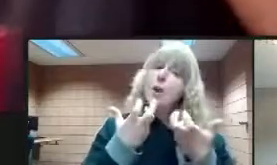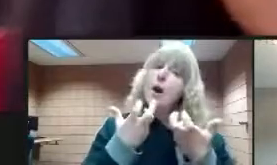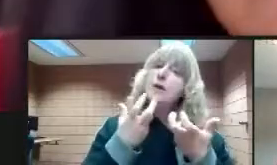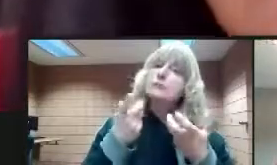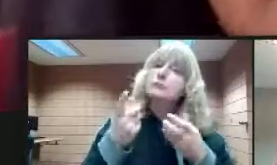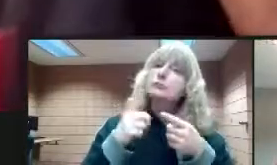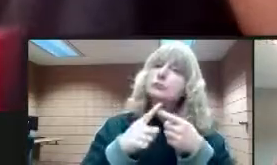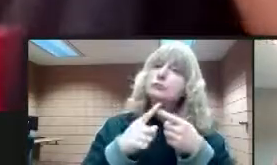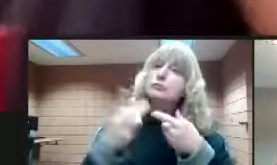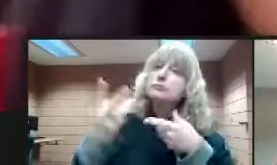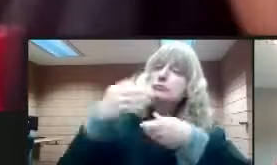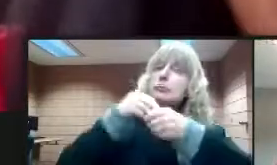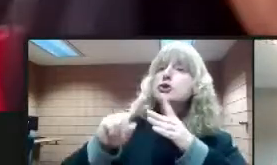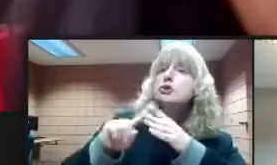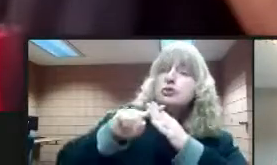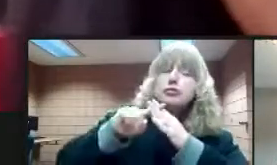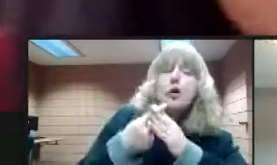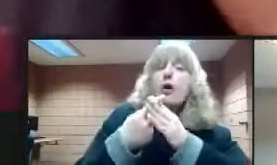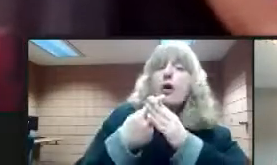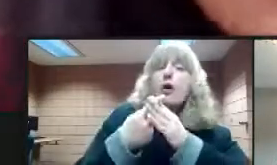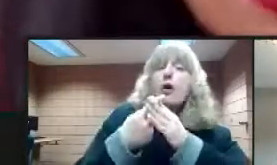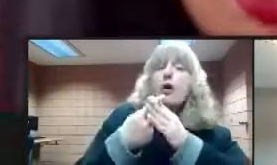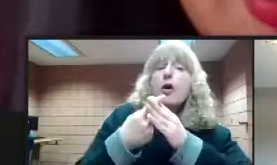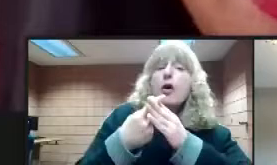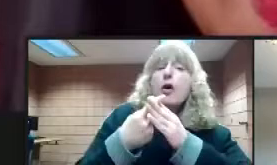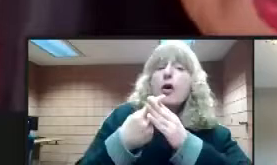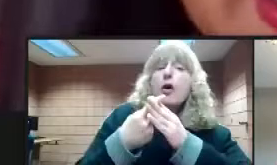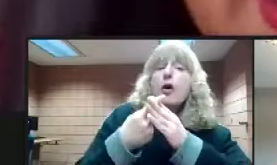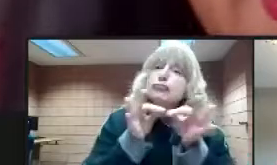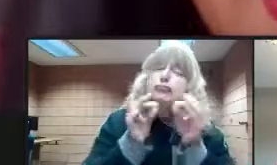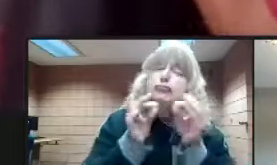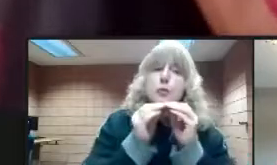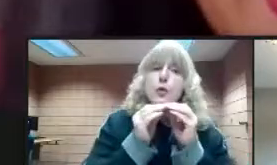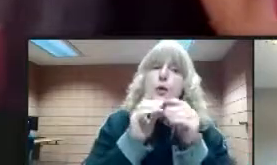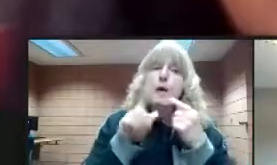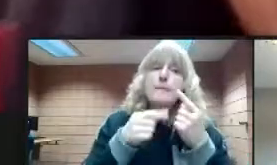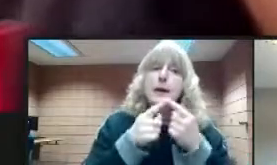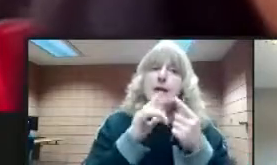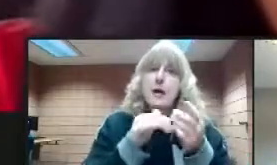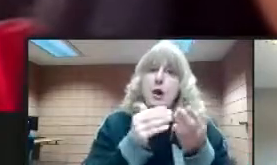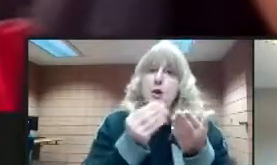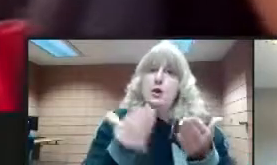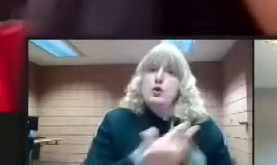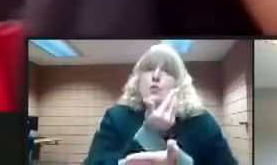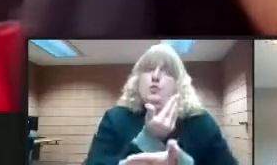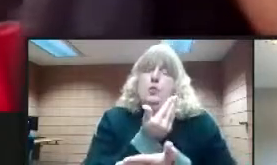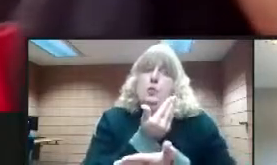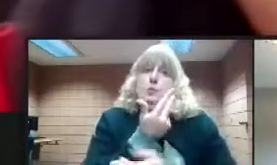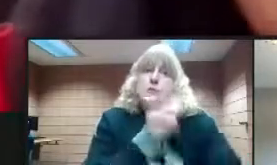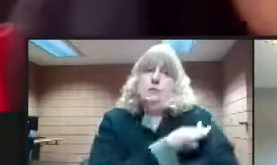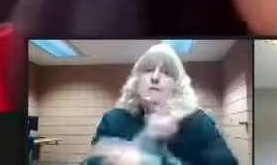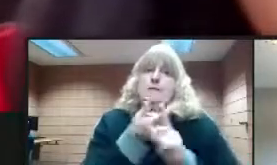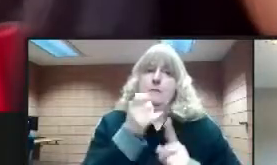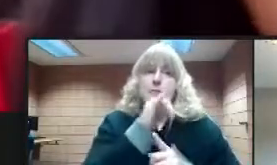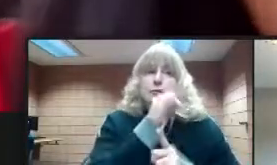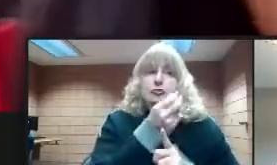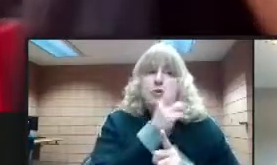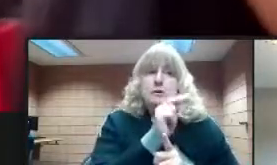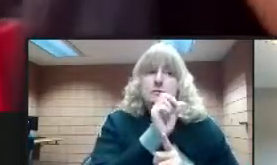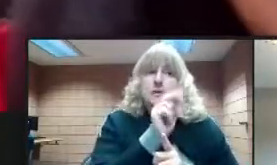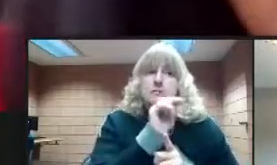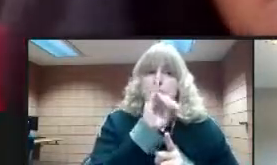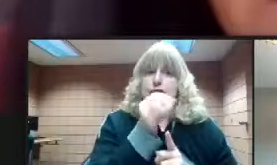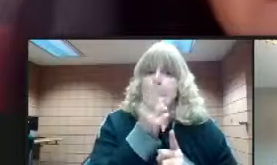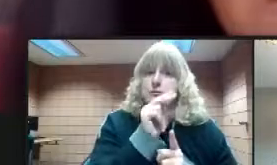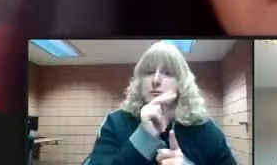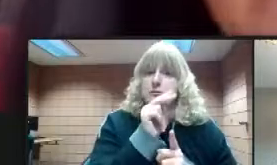can you tell us a bit more about the newly approved Johnson & Johnson vaccine and how it compares to the Pfizer and Moderna versions?